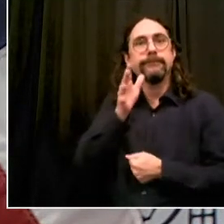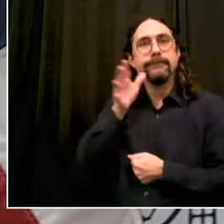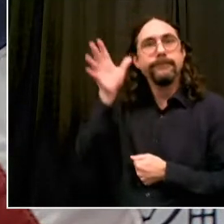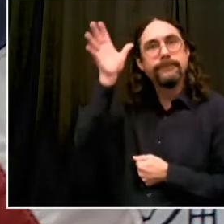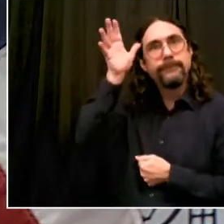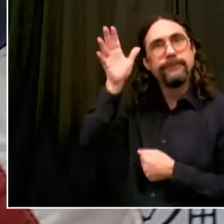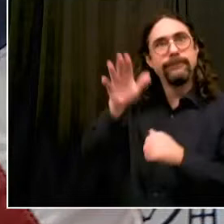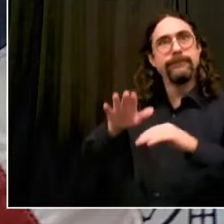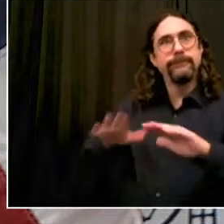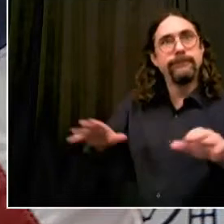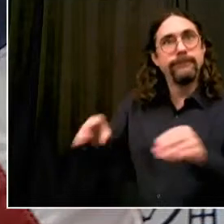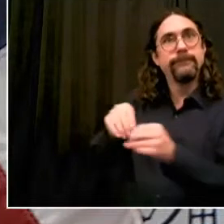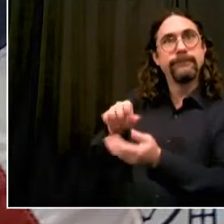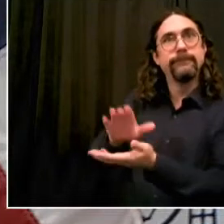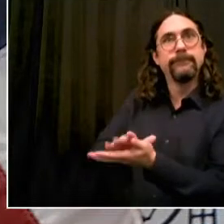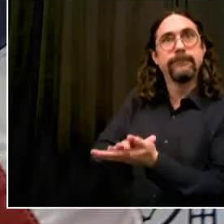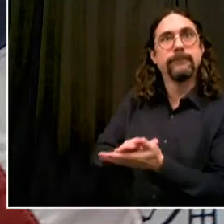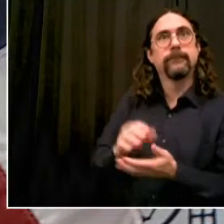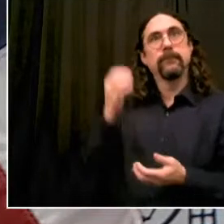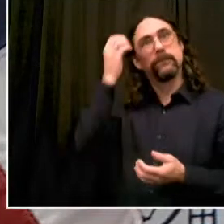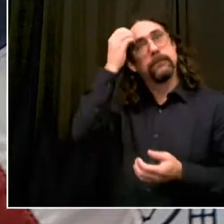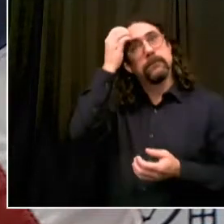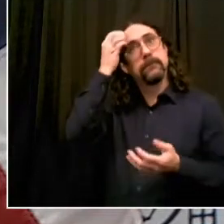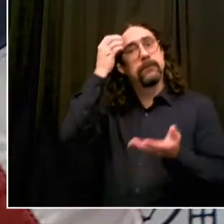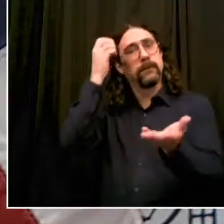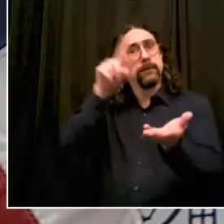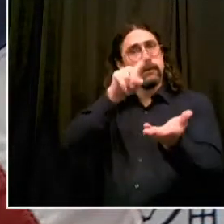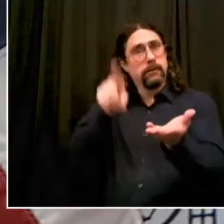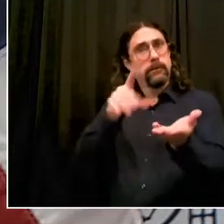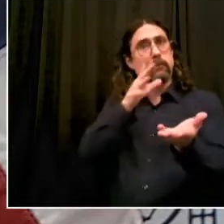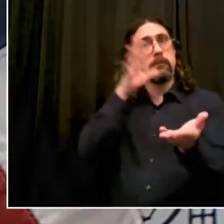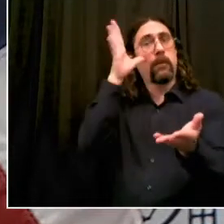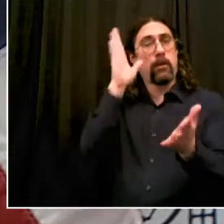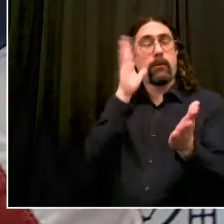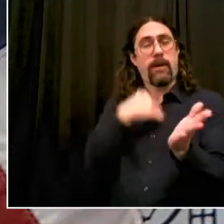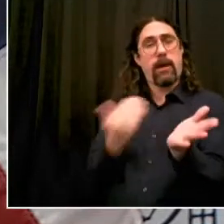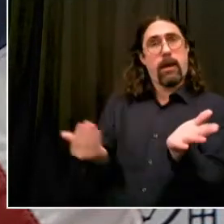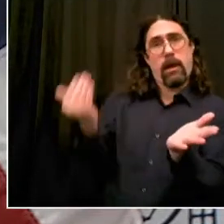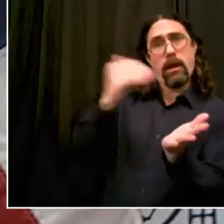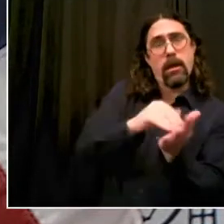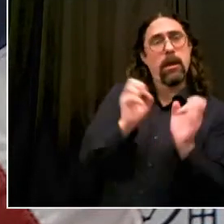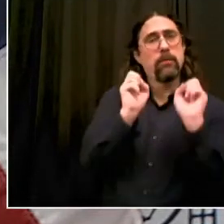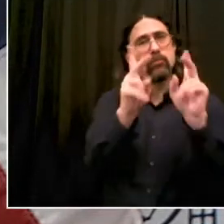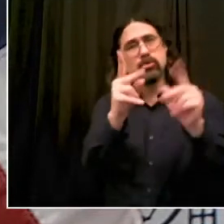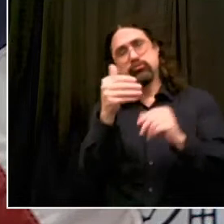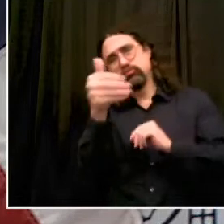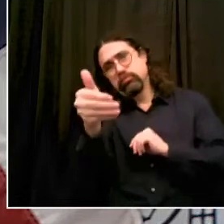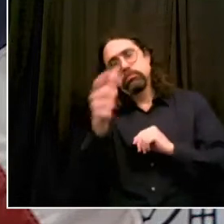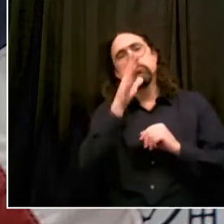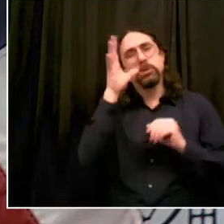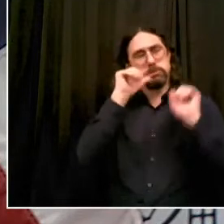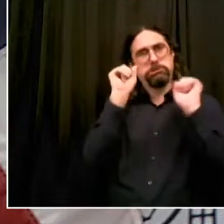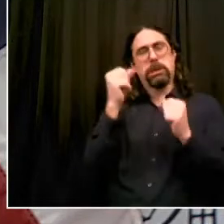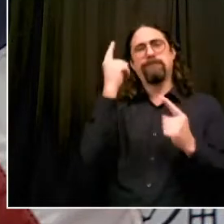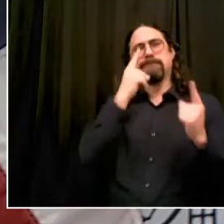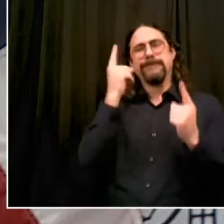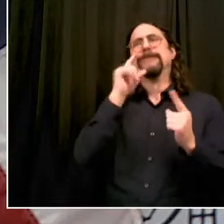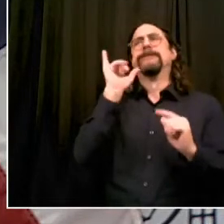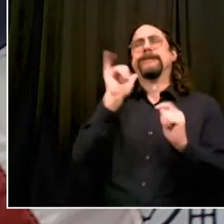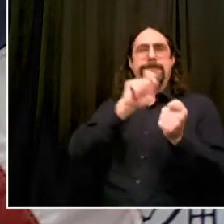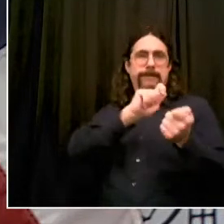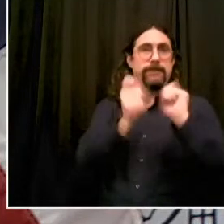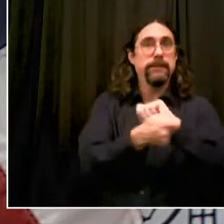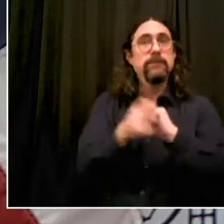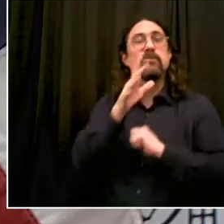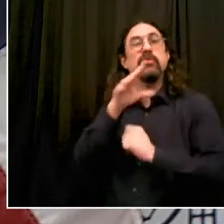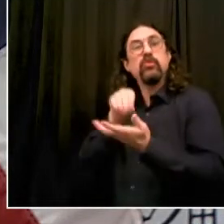feeling was, what's the point right now if schools are just around the corner from closing? So for parents who see this new plan and see